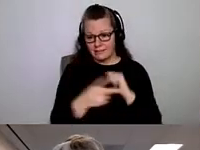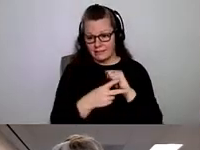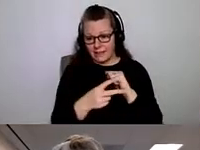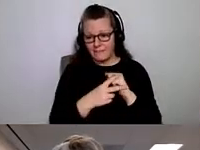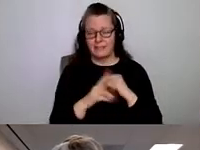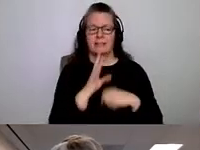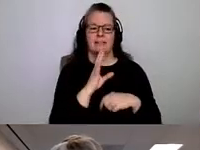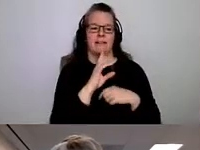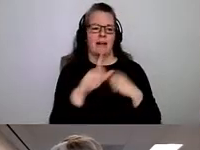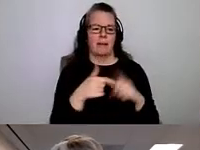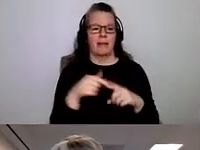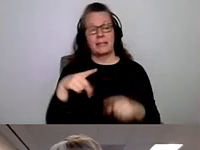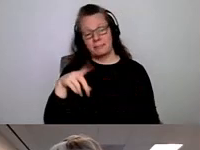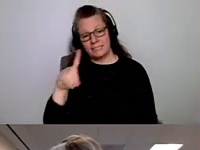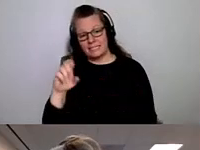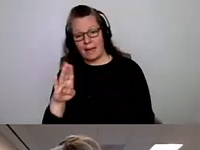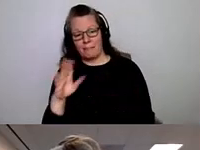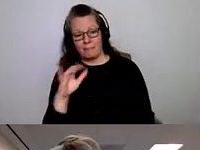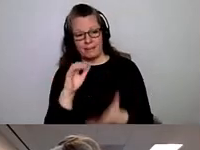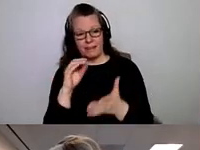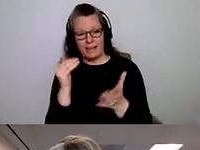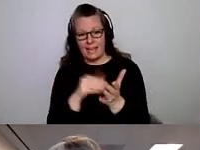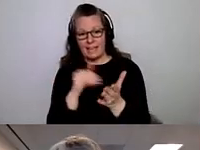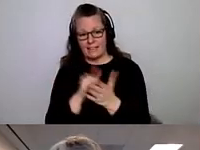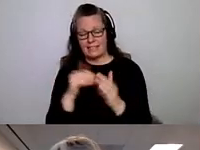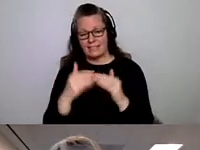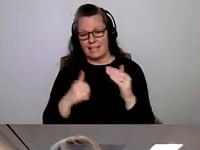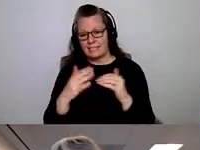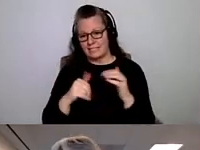and the PDAB again is at less than 2% are driving the lion's share of